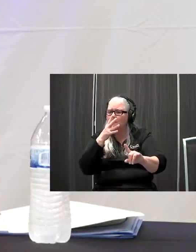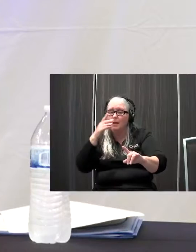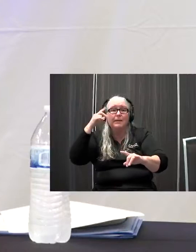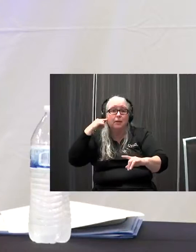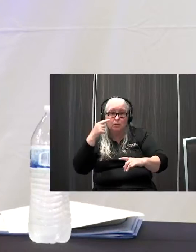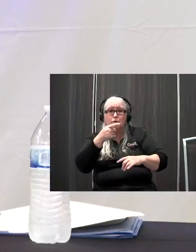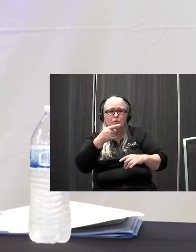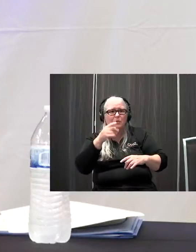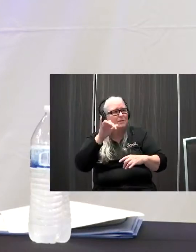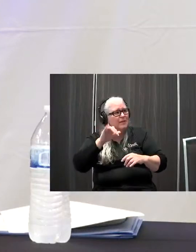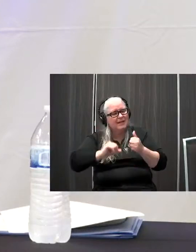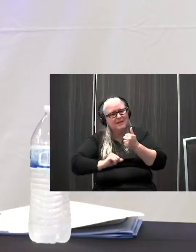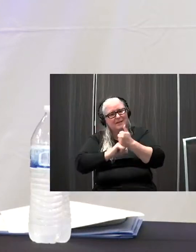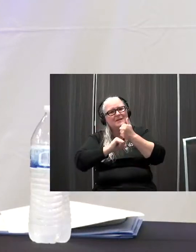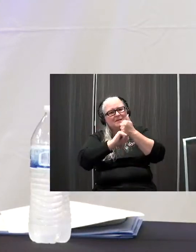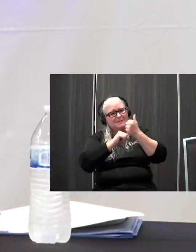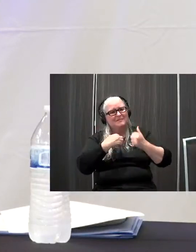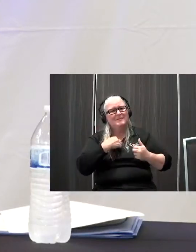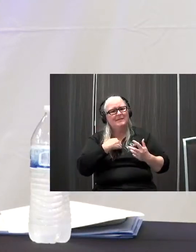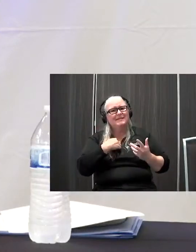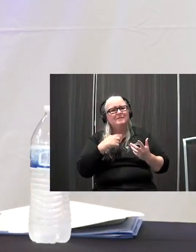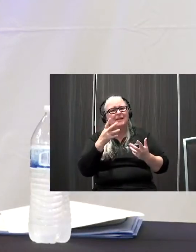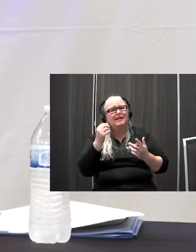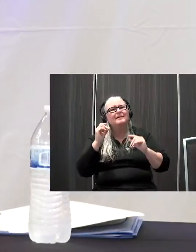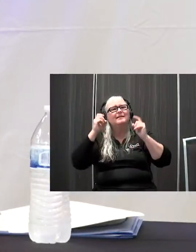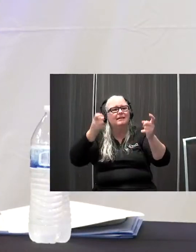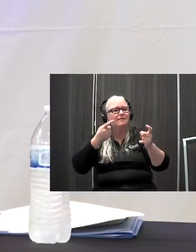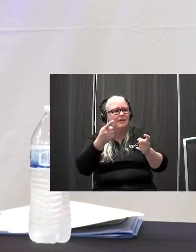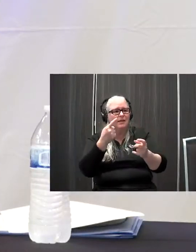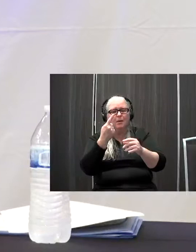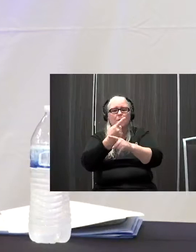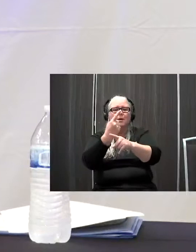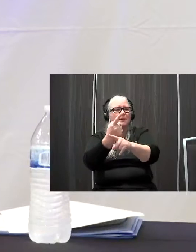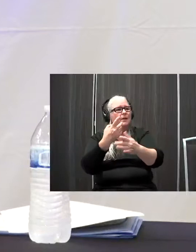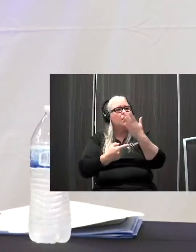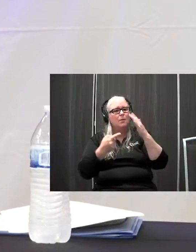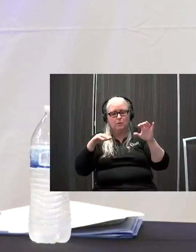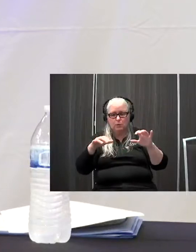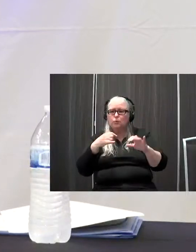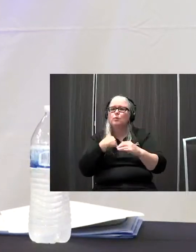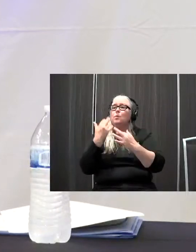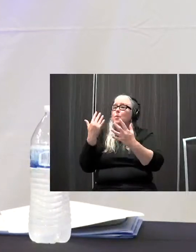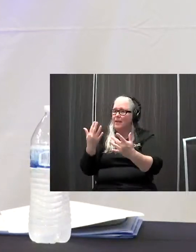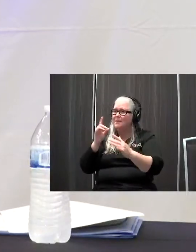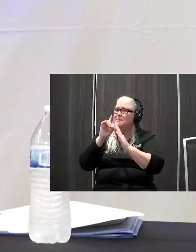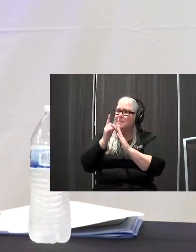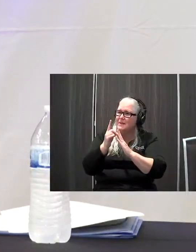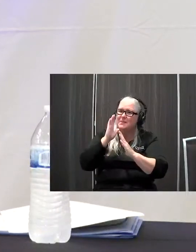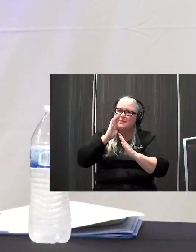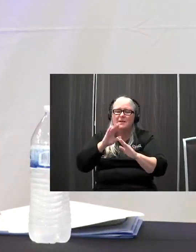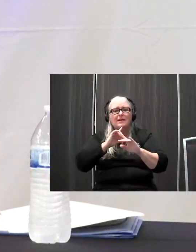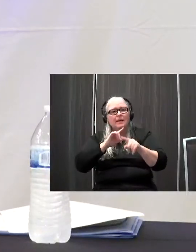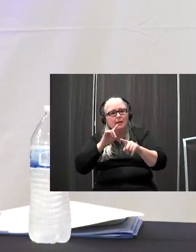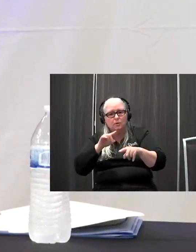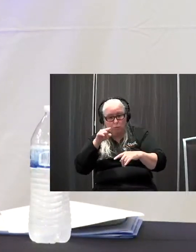also kind of having, and giving him appropriately what it is to do. So wait just a minute. She's going to answer you. Or do you